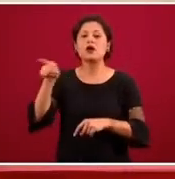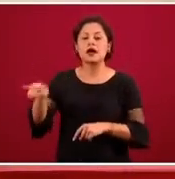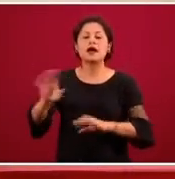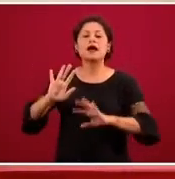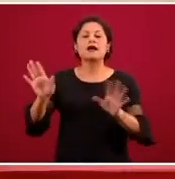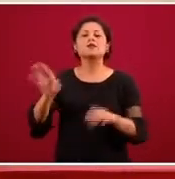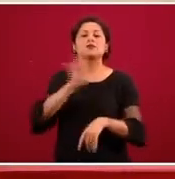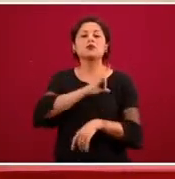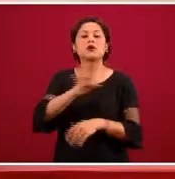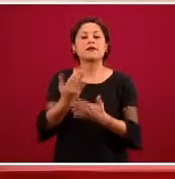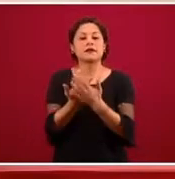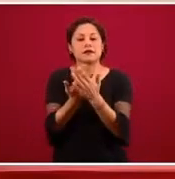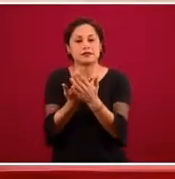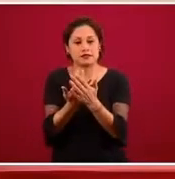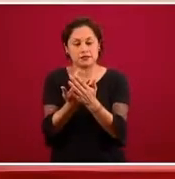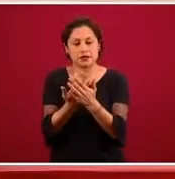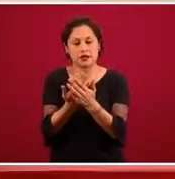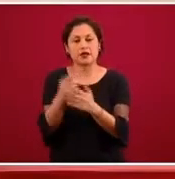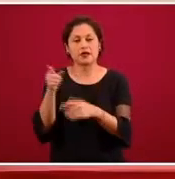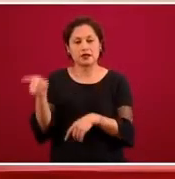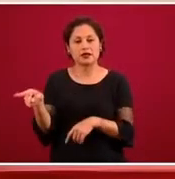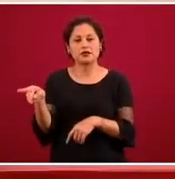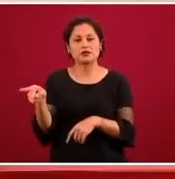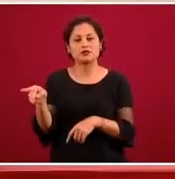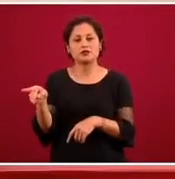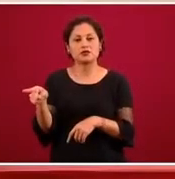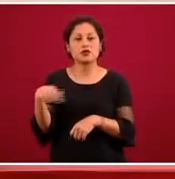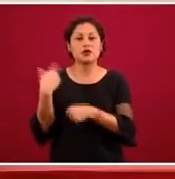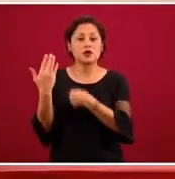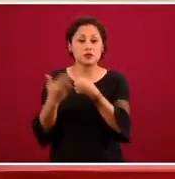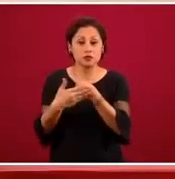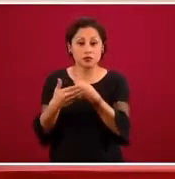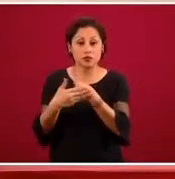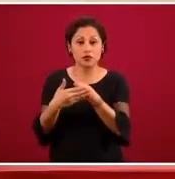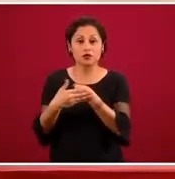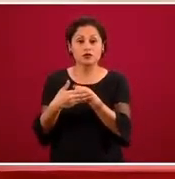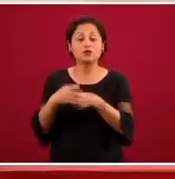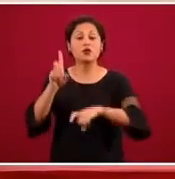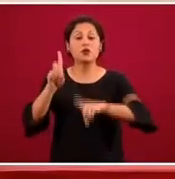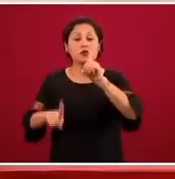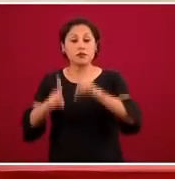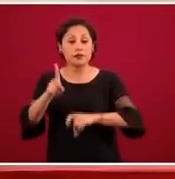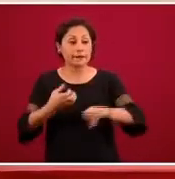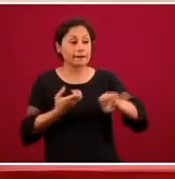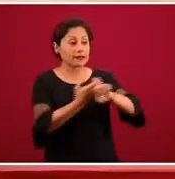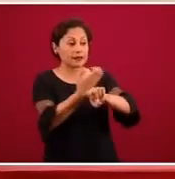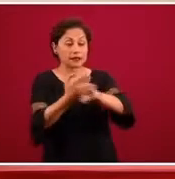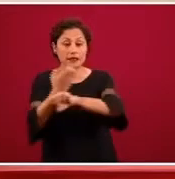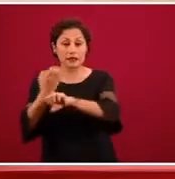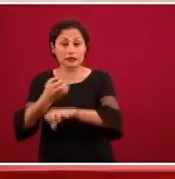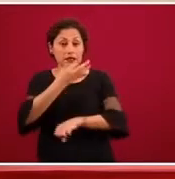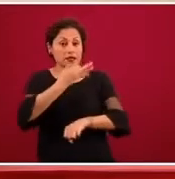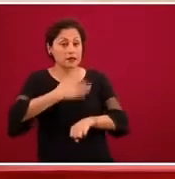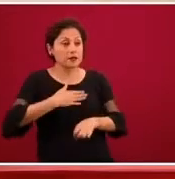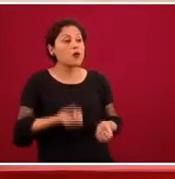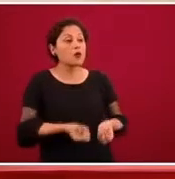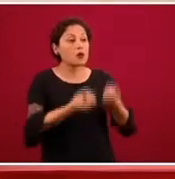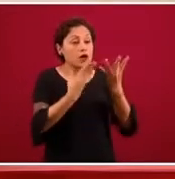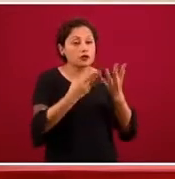patient. We are still organizing the recruitment process according to the necessities of each